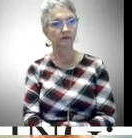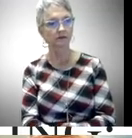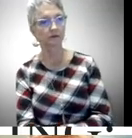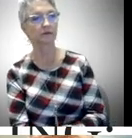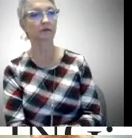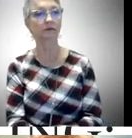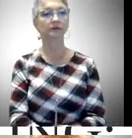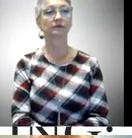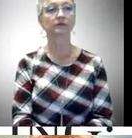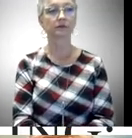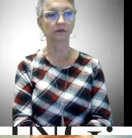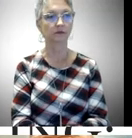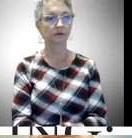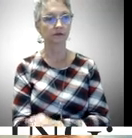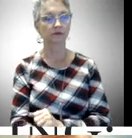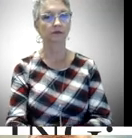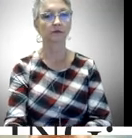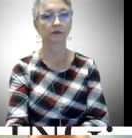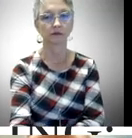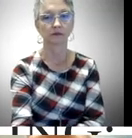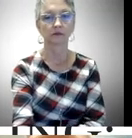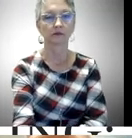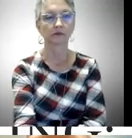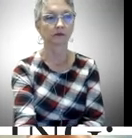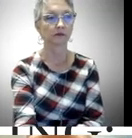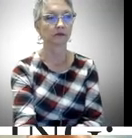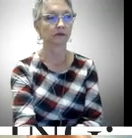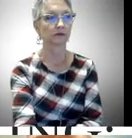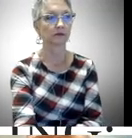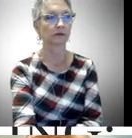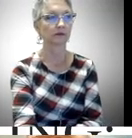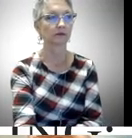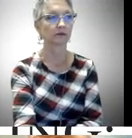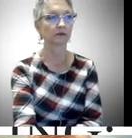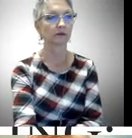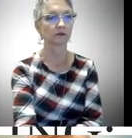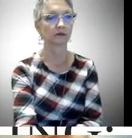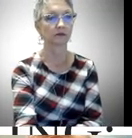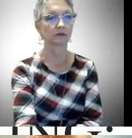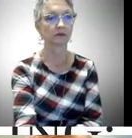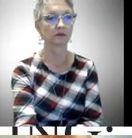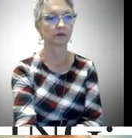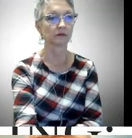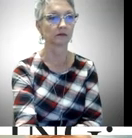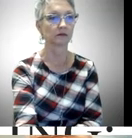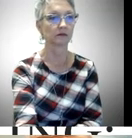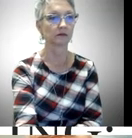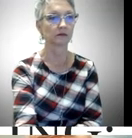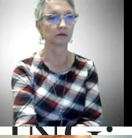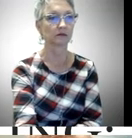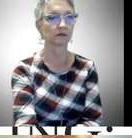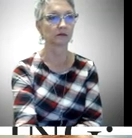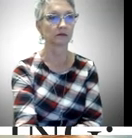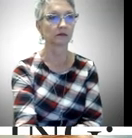to minimize the reliance on guardianship, but to promote the alternatives. Today's presentation is just on supported